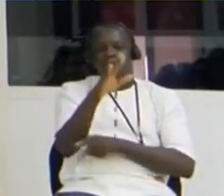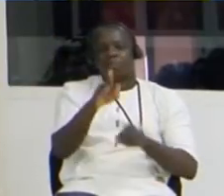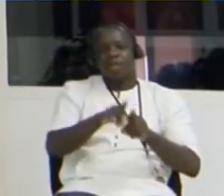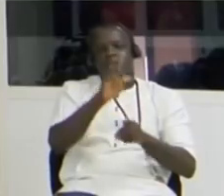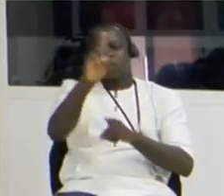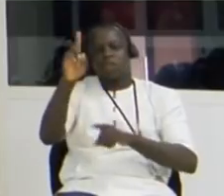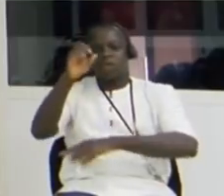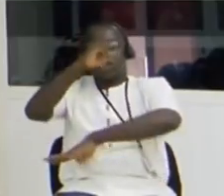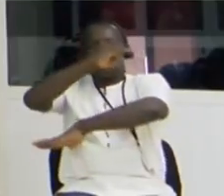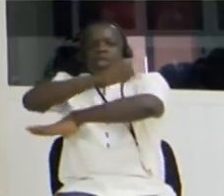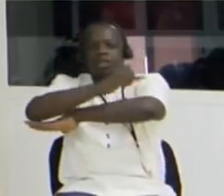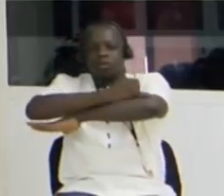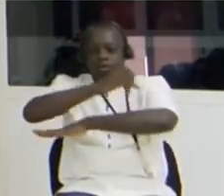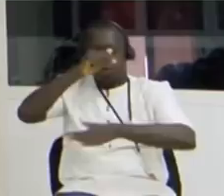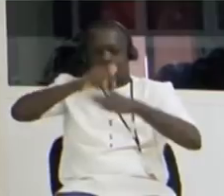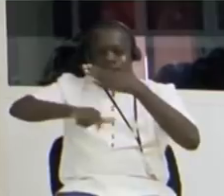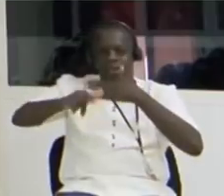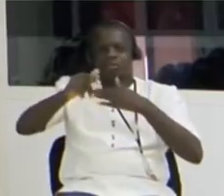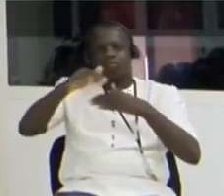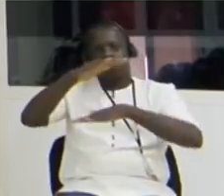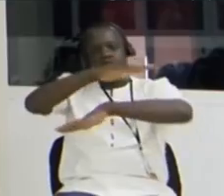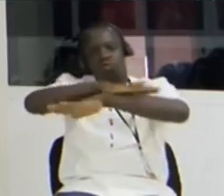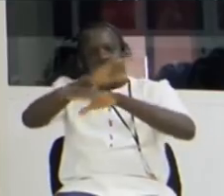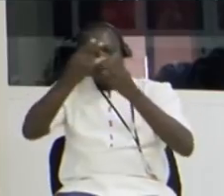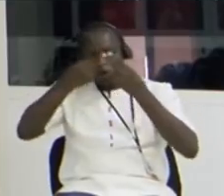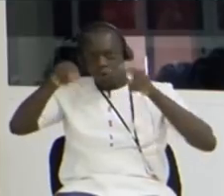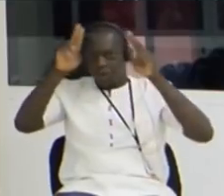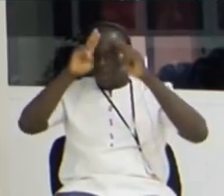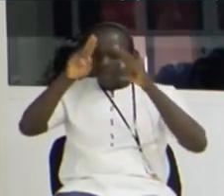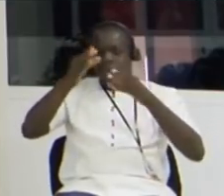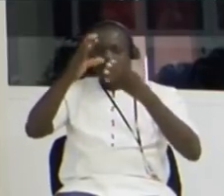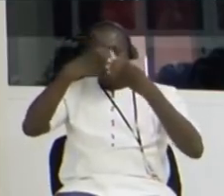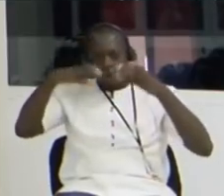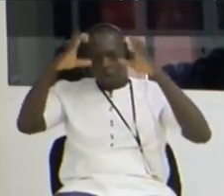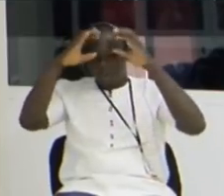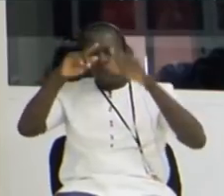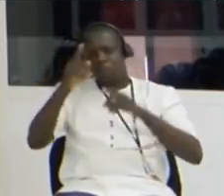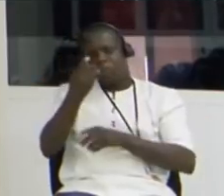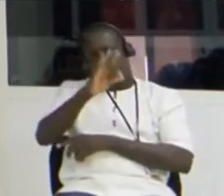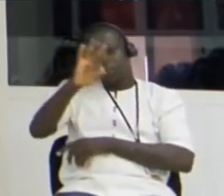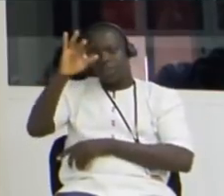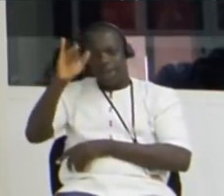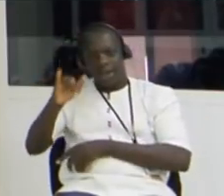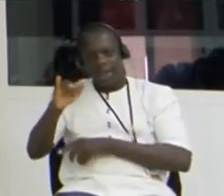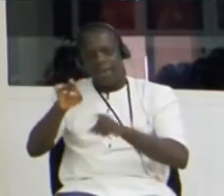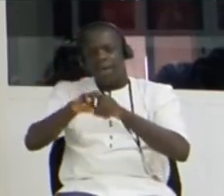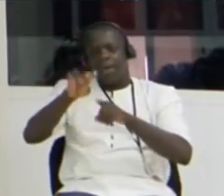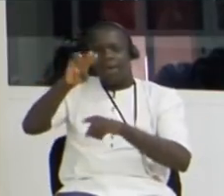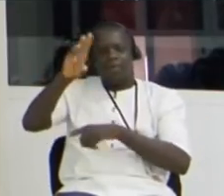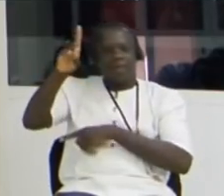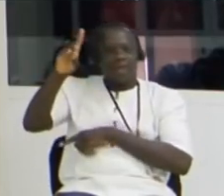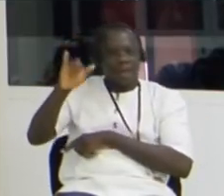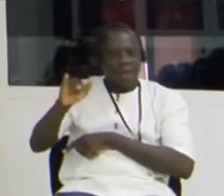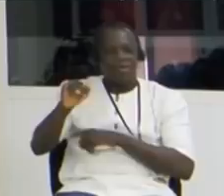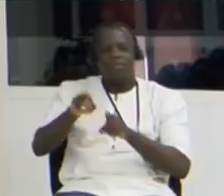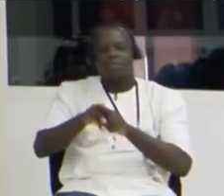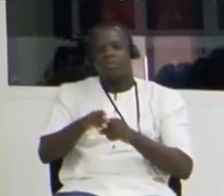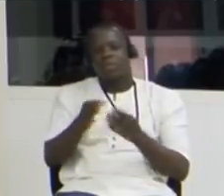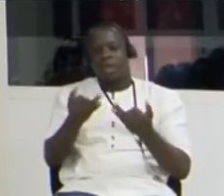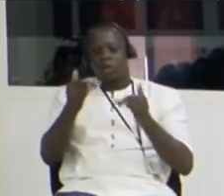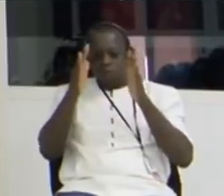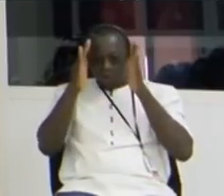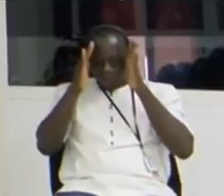institution at the tertiary level. For now, let's just concentrate on the first event that was organized, I believe, in